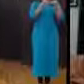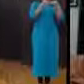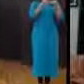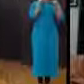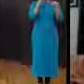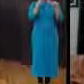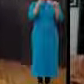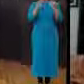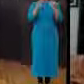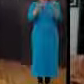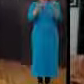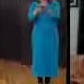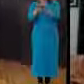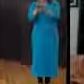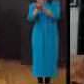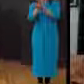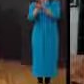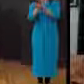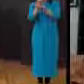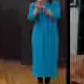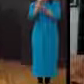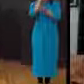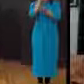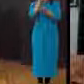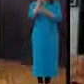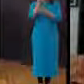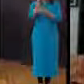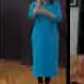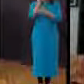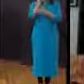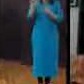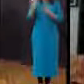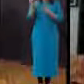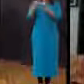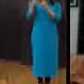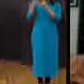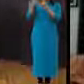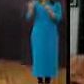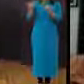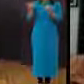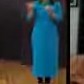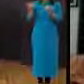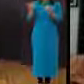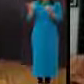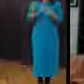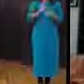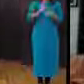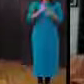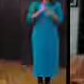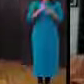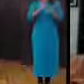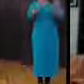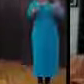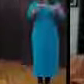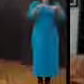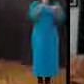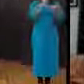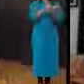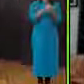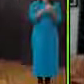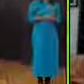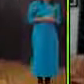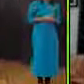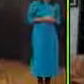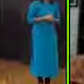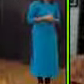different way. But to answer your question, I don't think anything is wrong in what they did once the Constituent Assembly ceased to exist. Yeah. So,